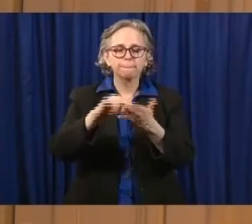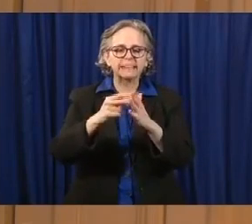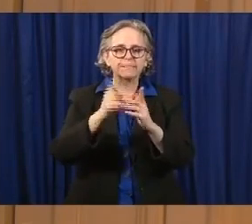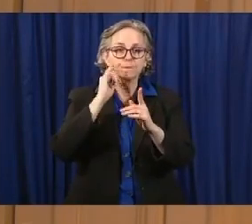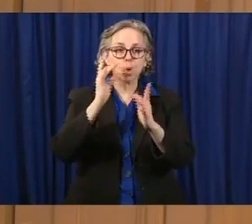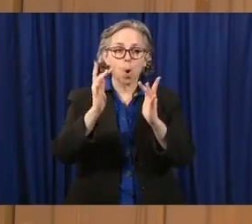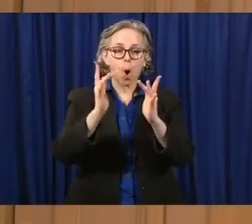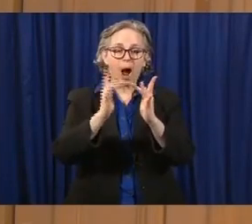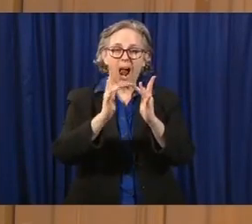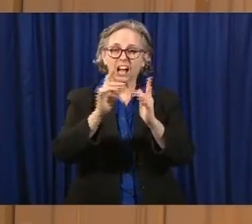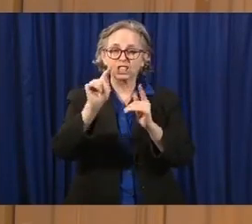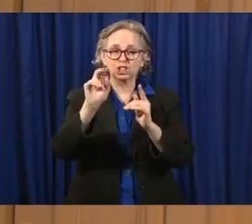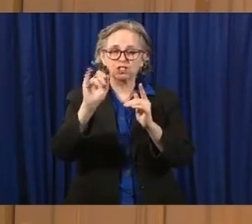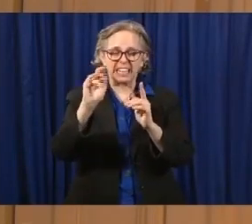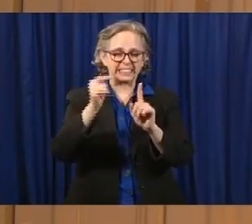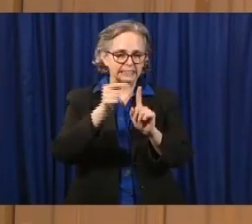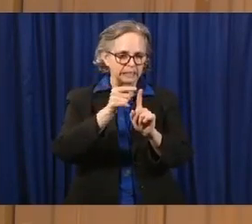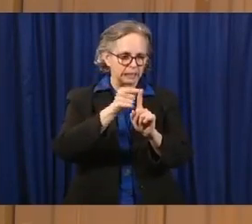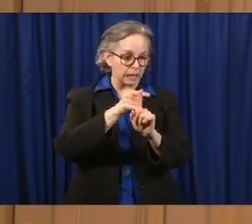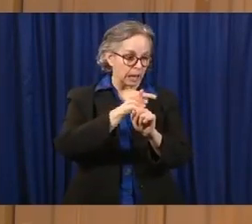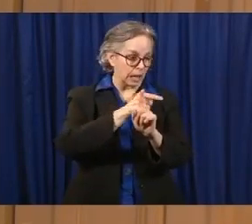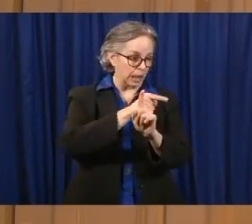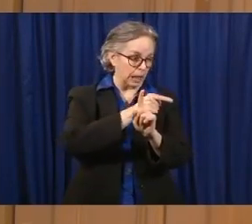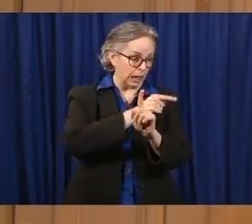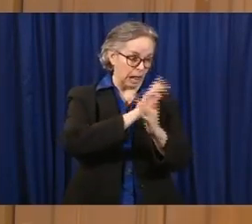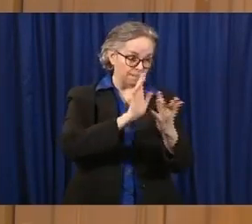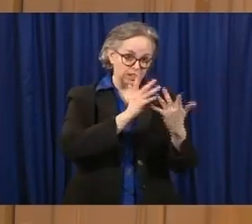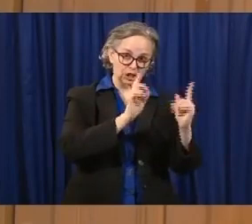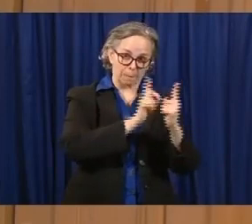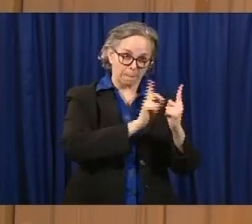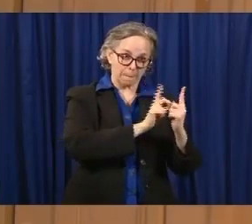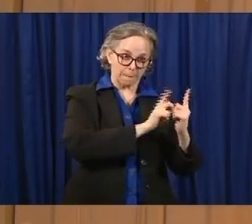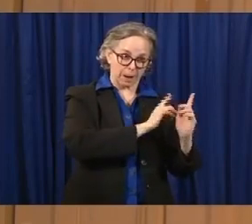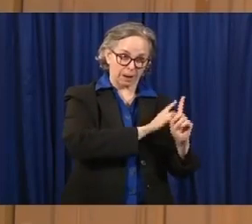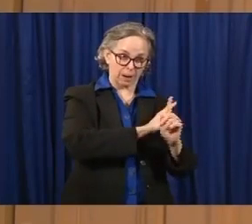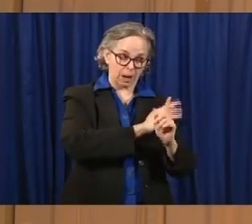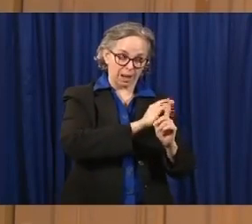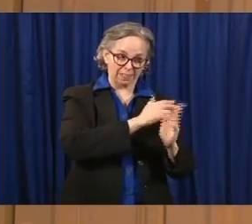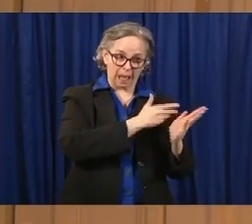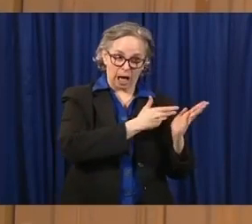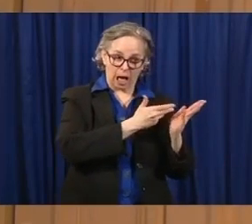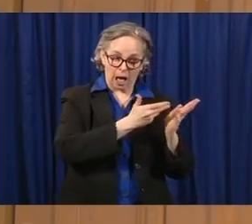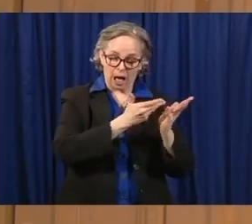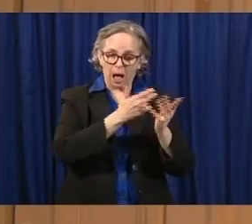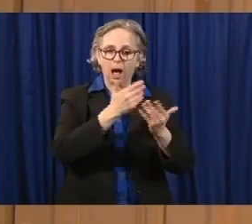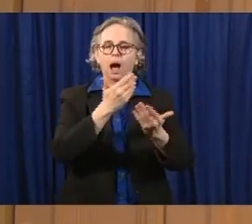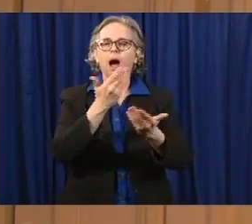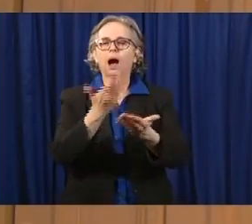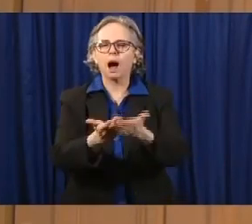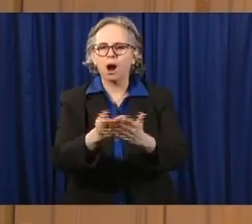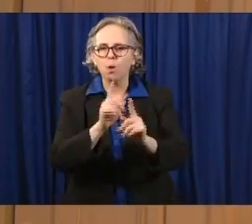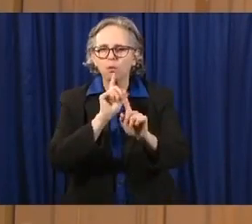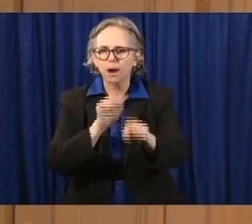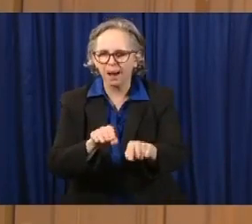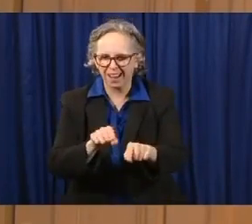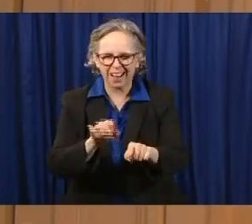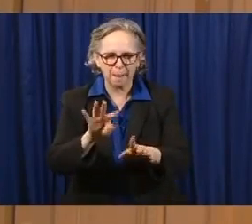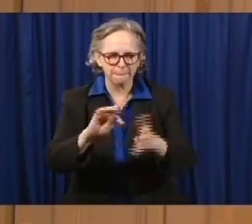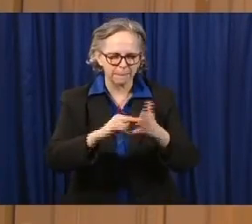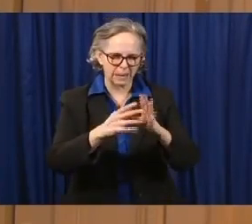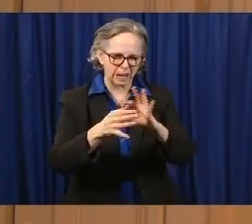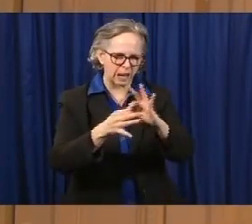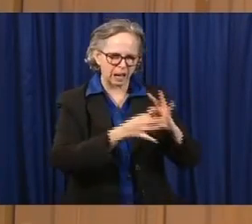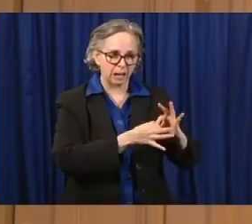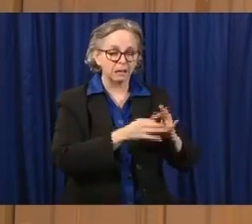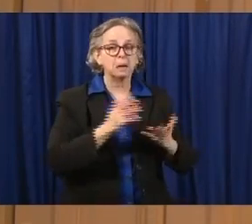least respond. That's one end of the spectrum. Some have said a month, with each measure staying steady, and I've